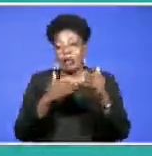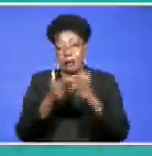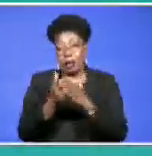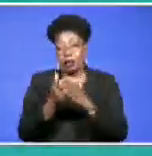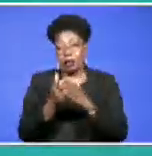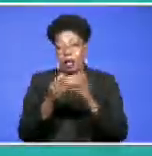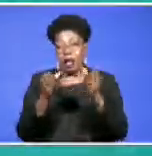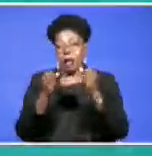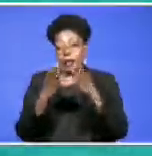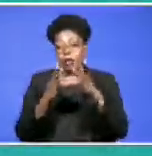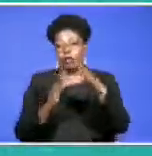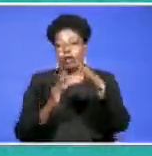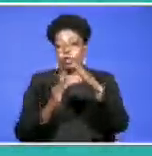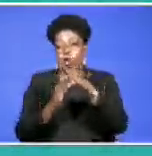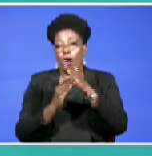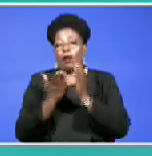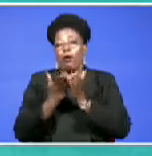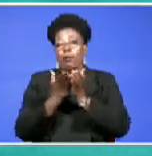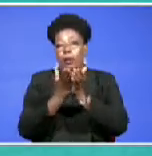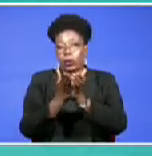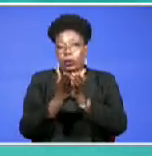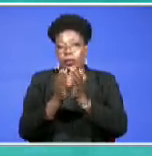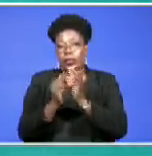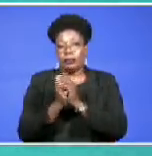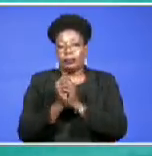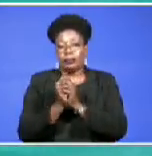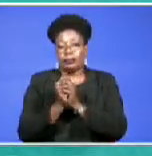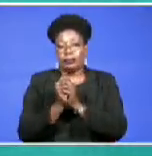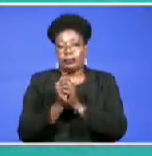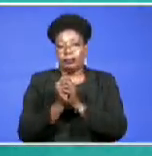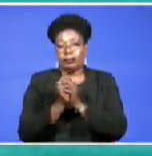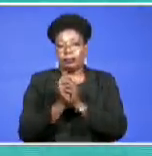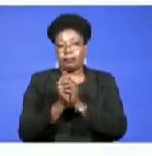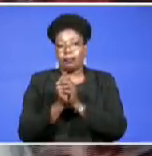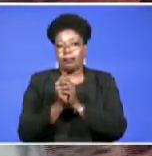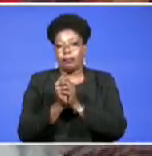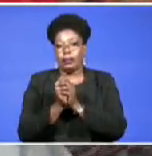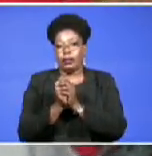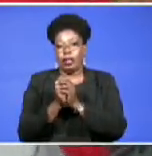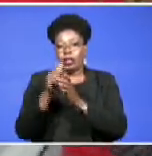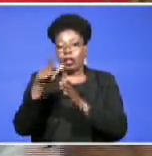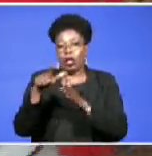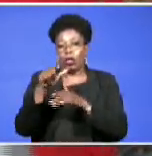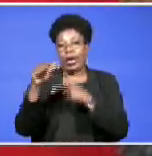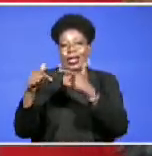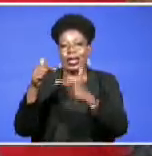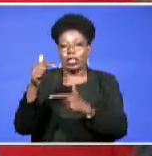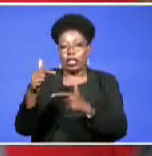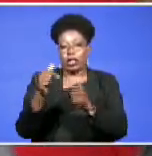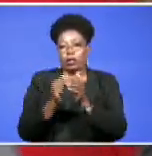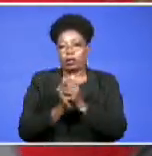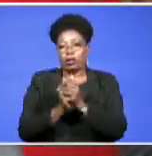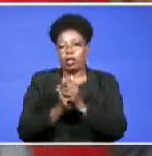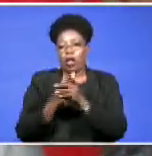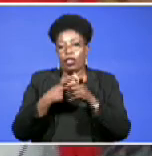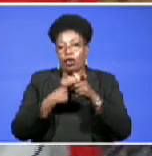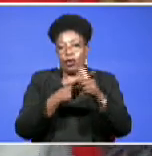in the A, B, and C classes. New Legend, Running